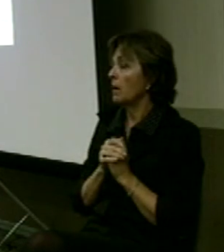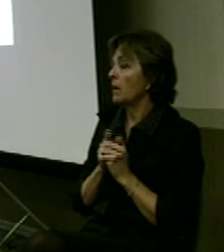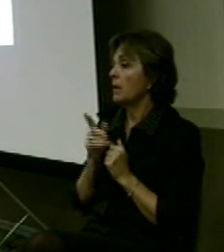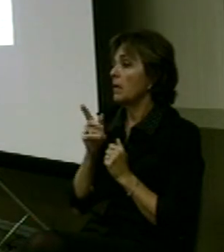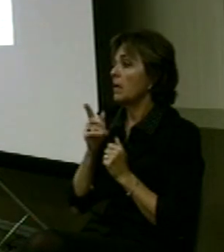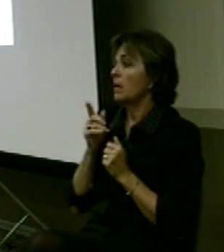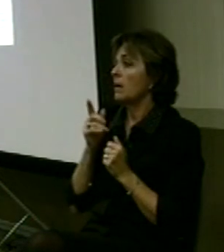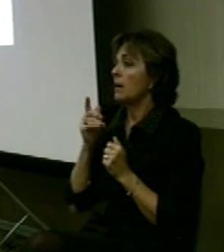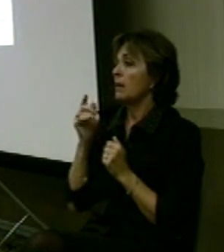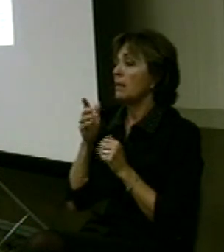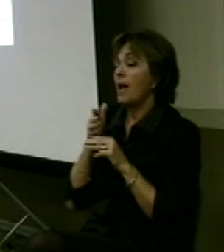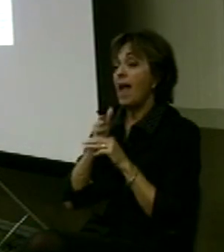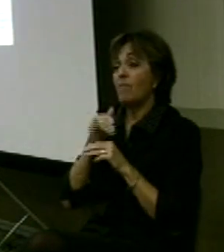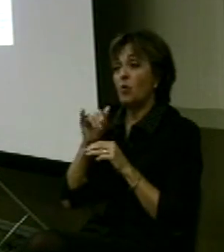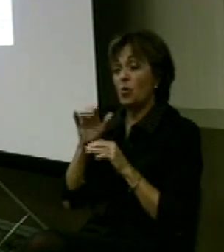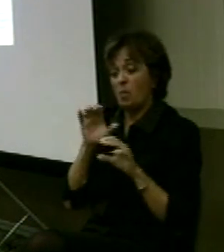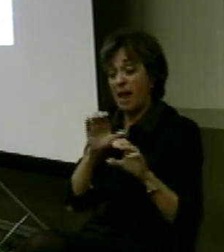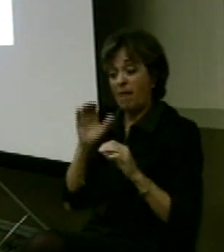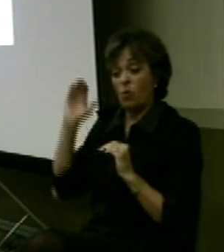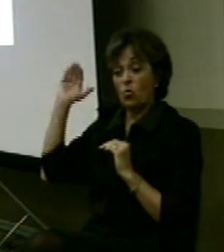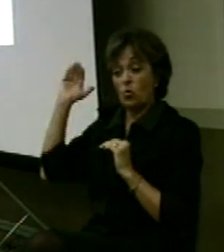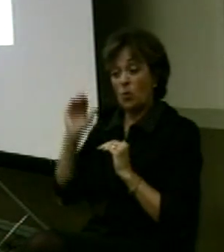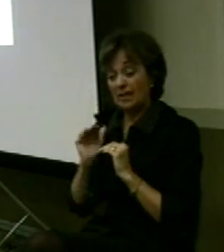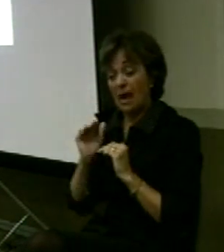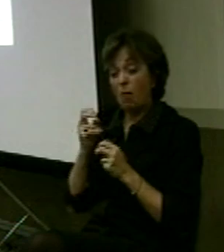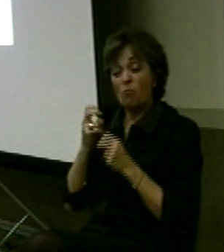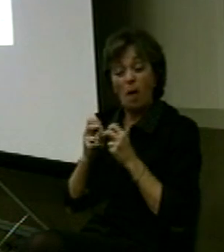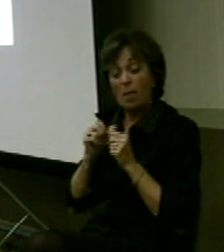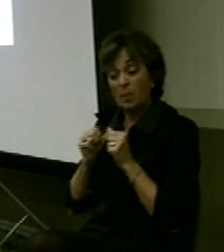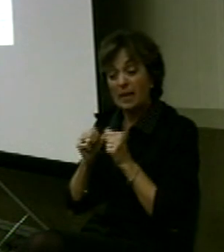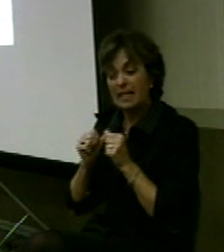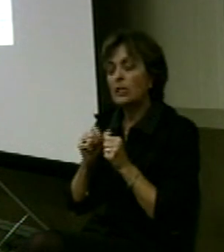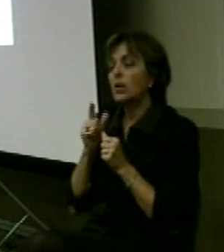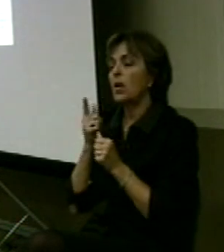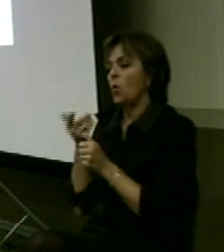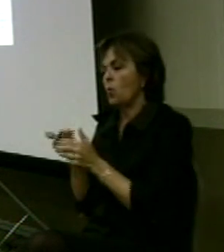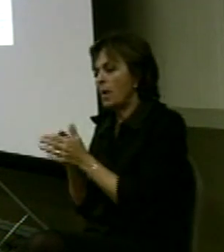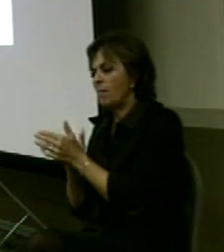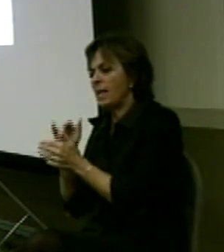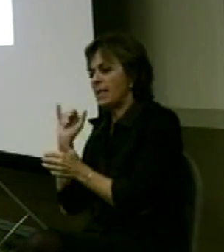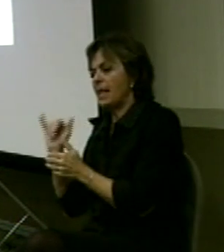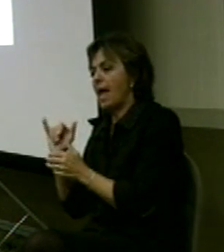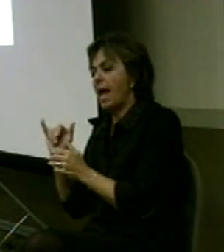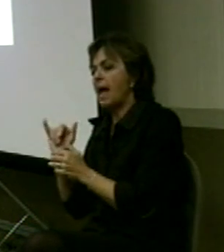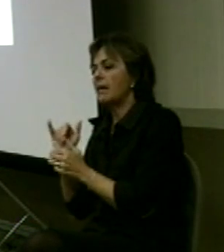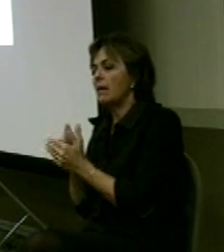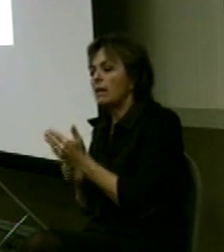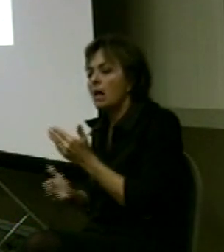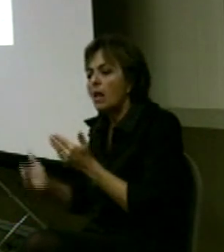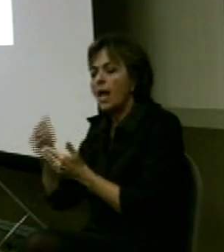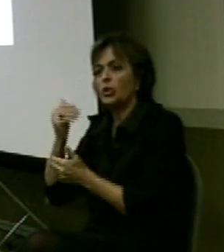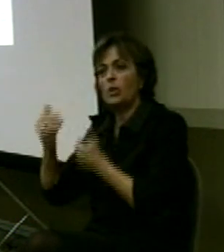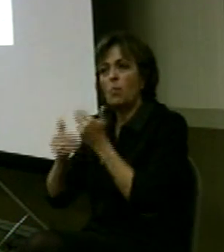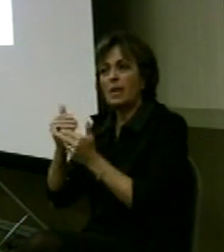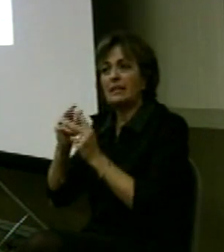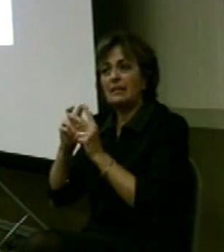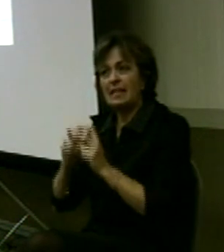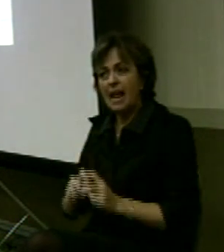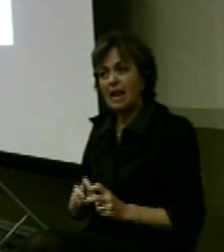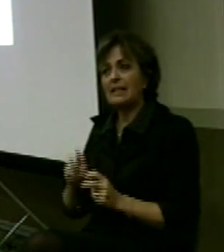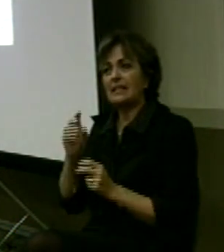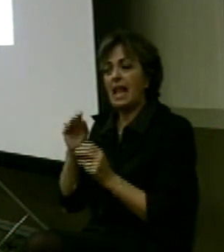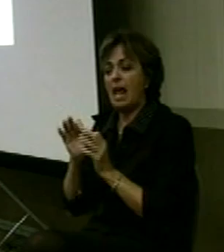can stop it after the behavior goes down and the problem continues. Then you want to repeat the data collection process, the